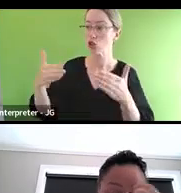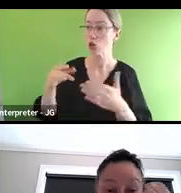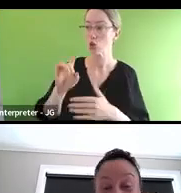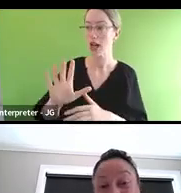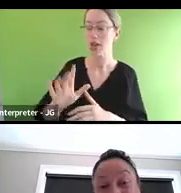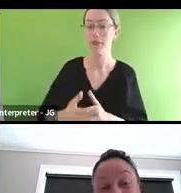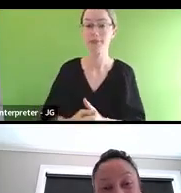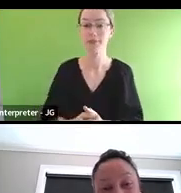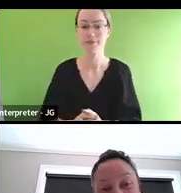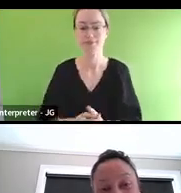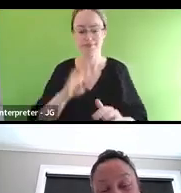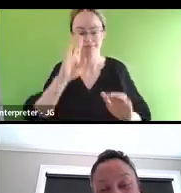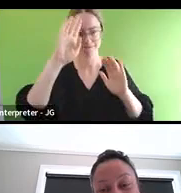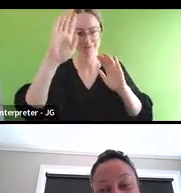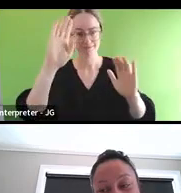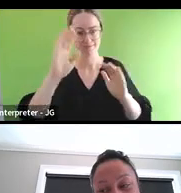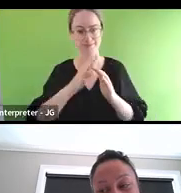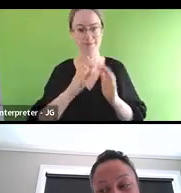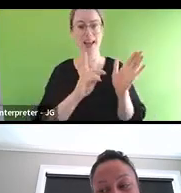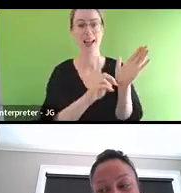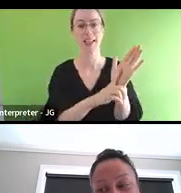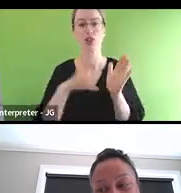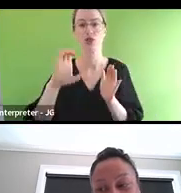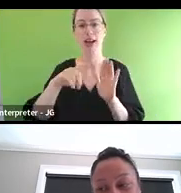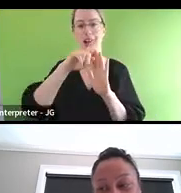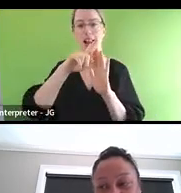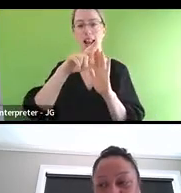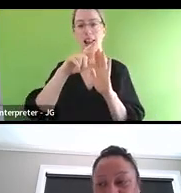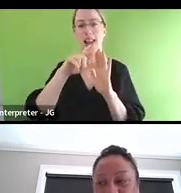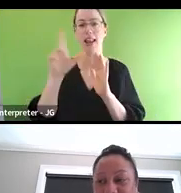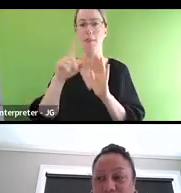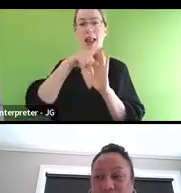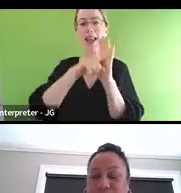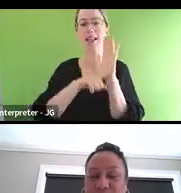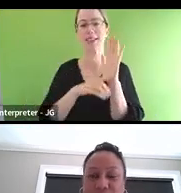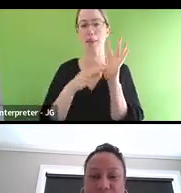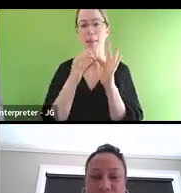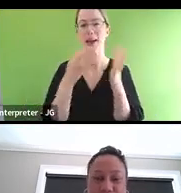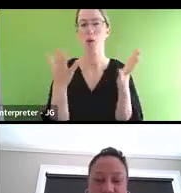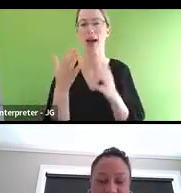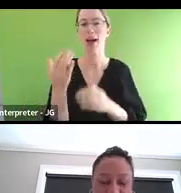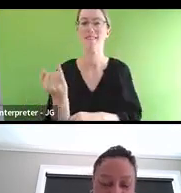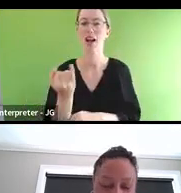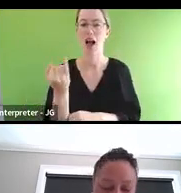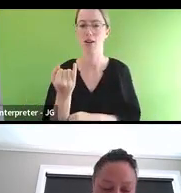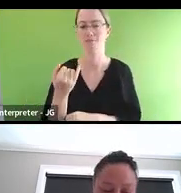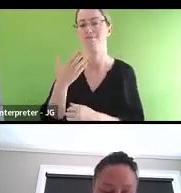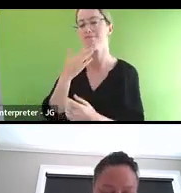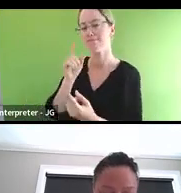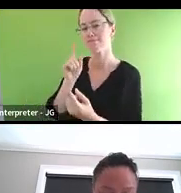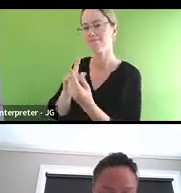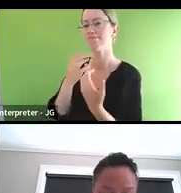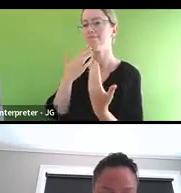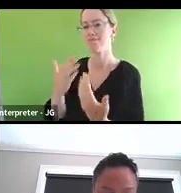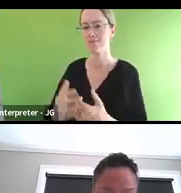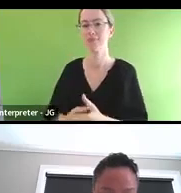yourself. Kia ora, Sheryl. I'm Liz Craig, Labour List MP based in Invercargill. Nice to meet you. Thank